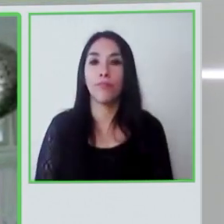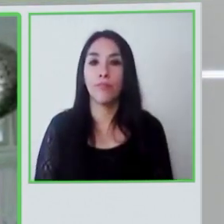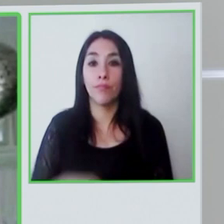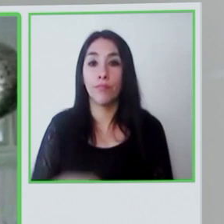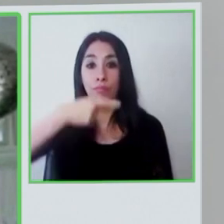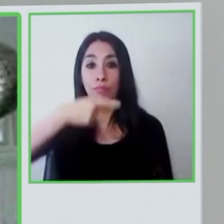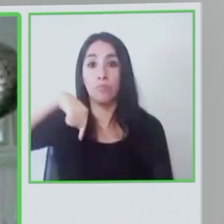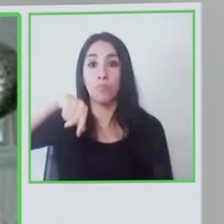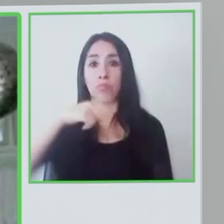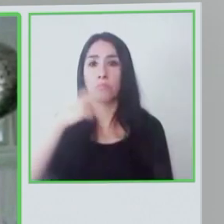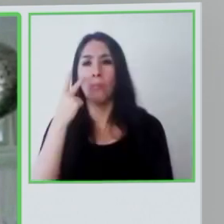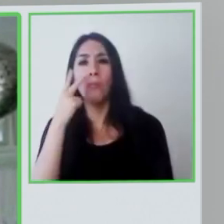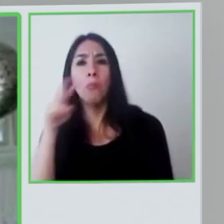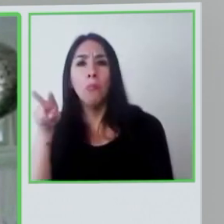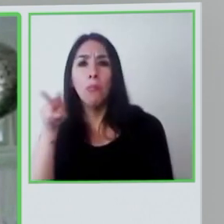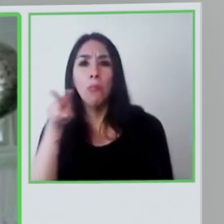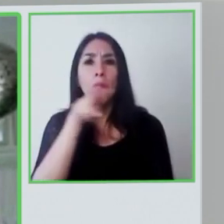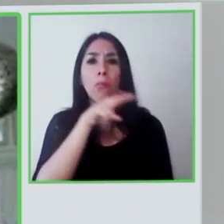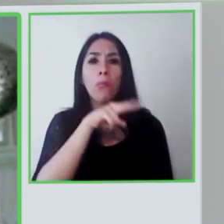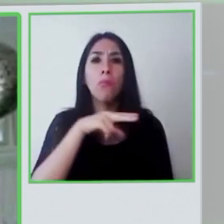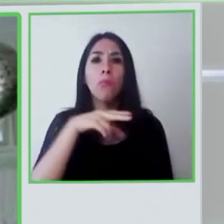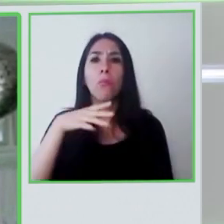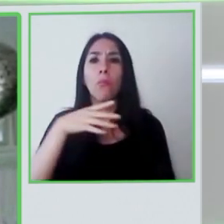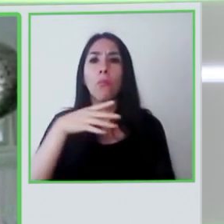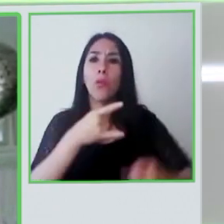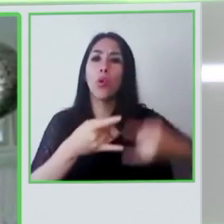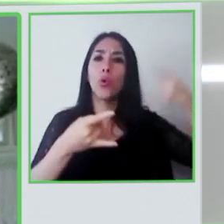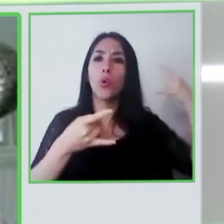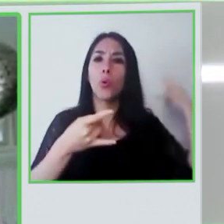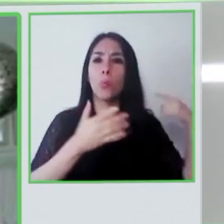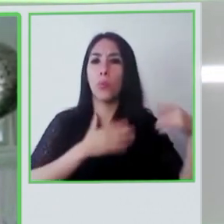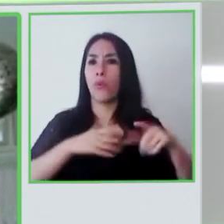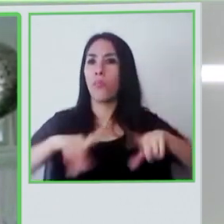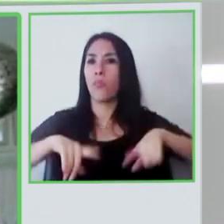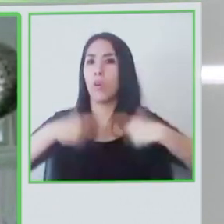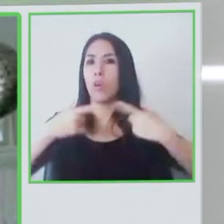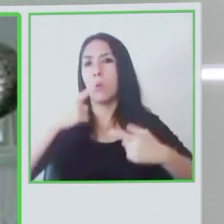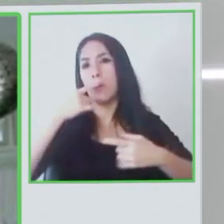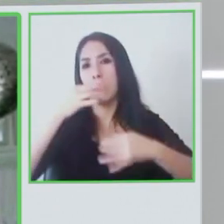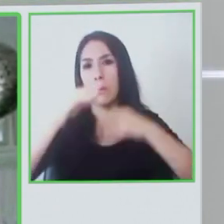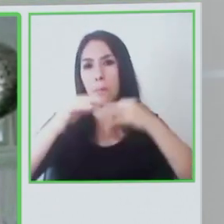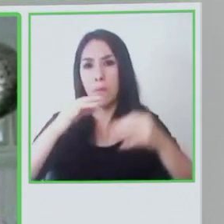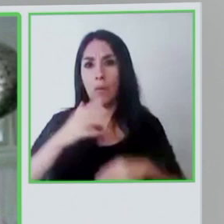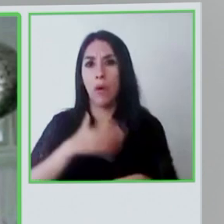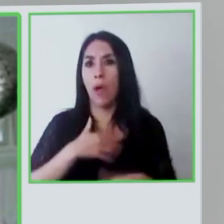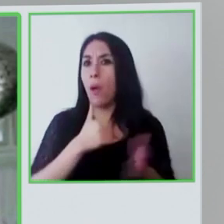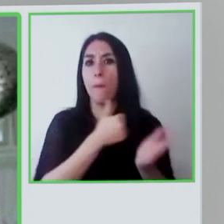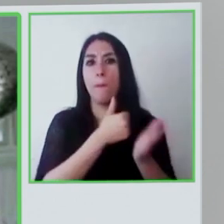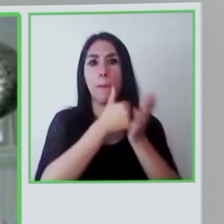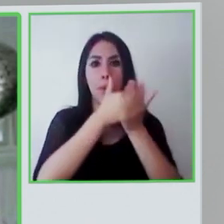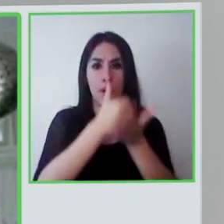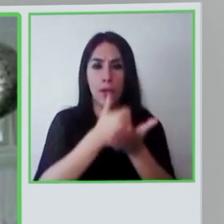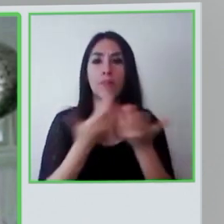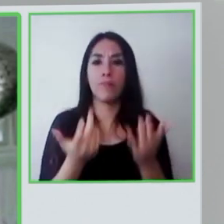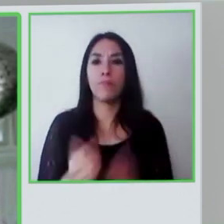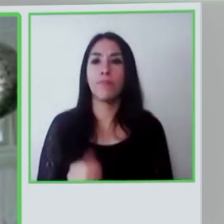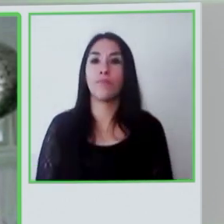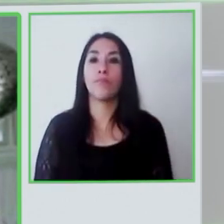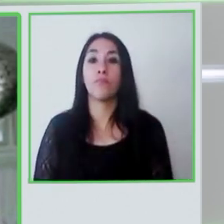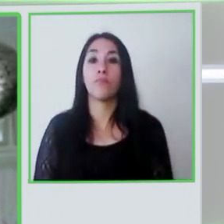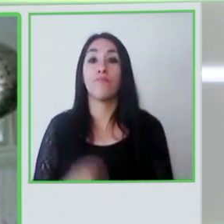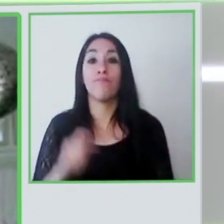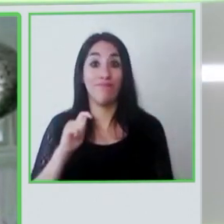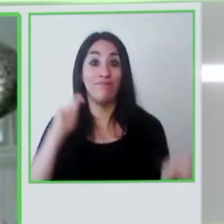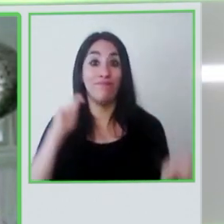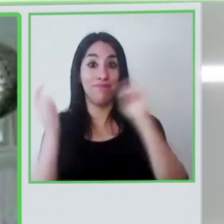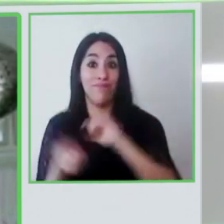that storytelling or telling stories is a vehicle, a mean to support this cultural change